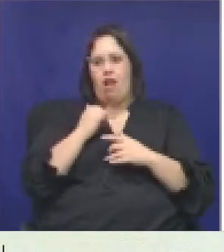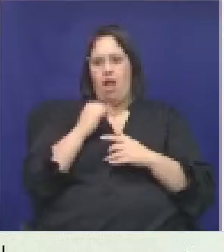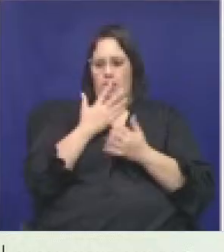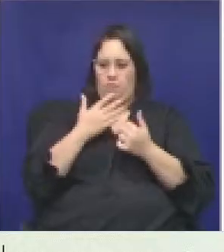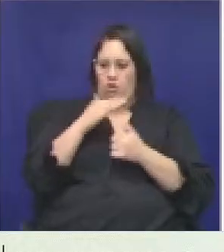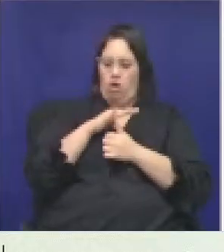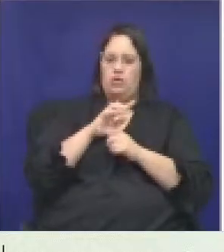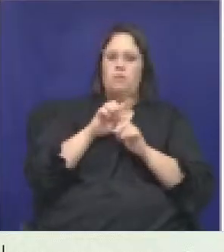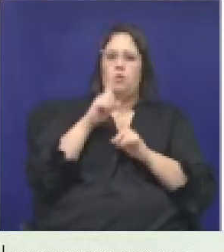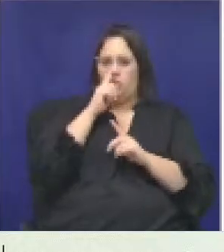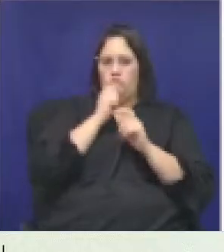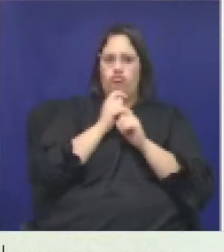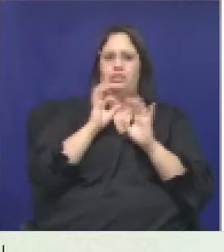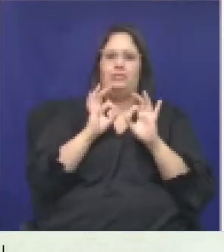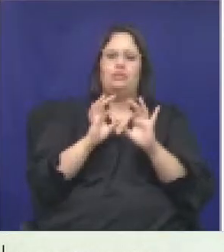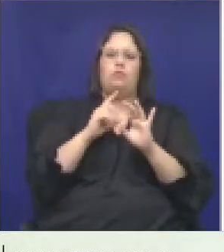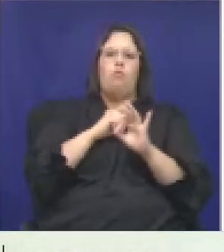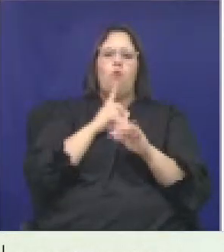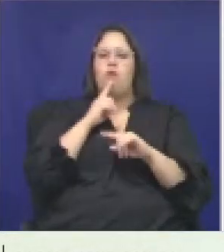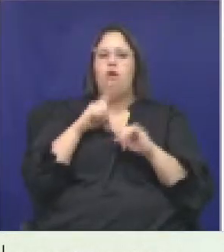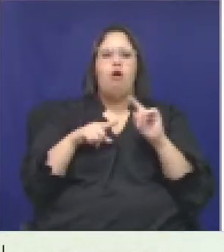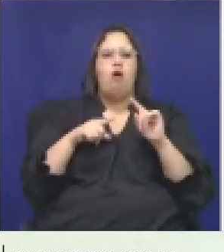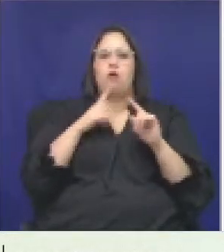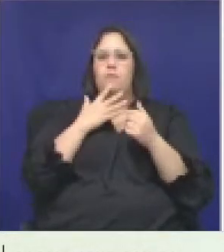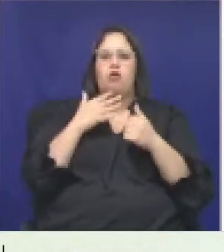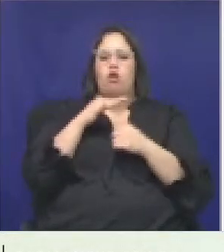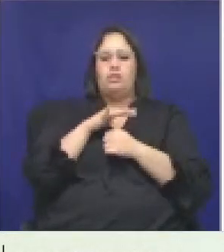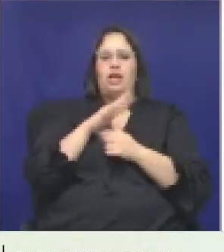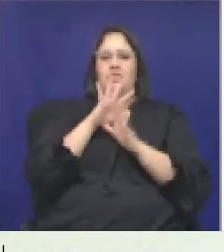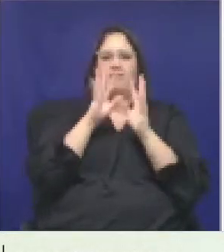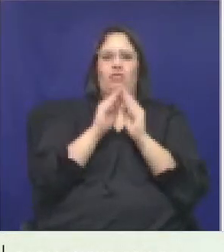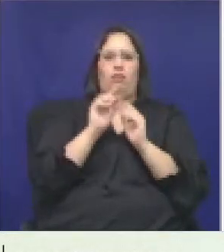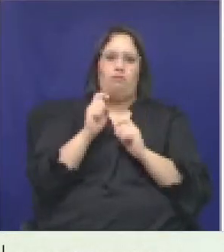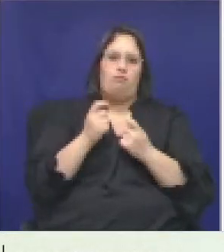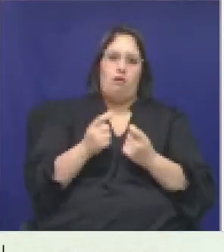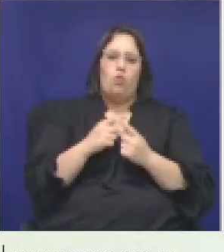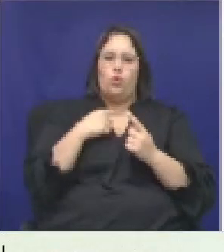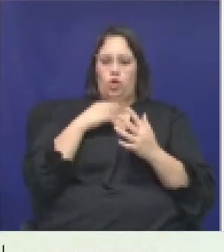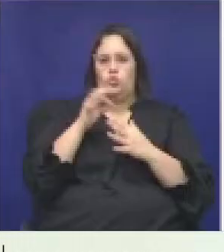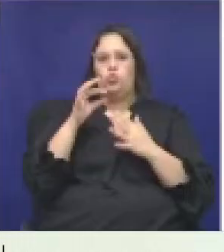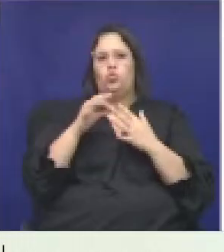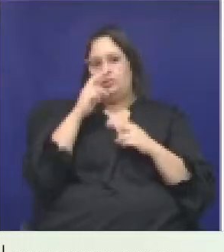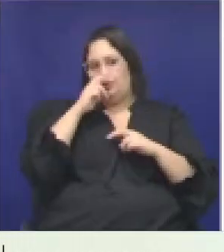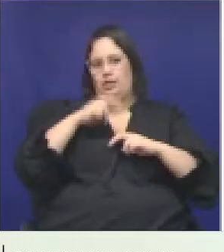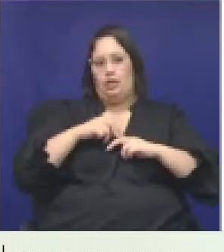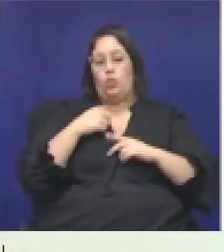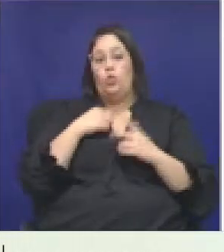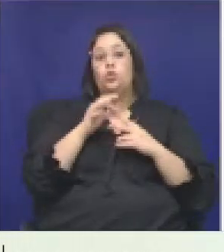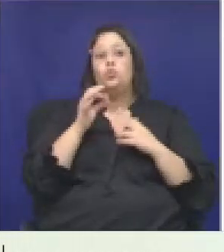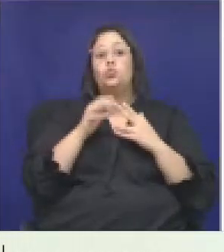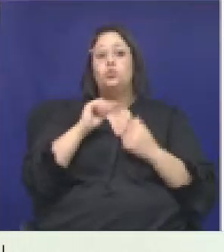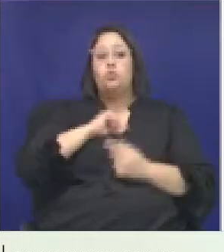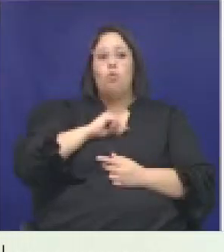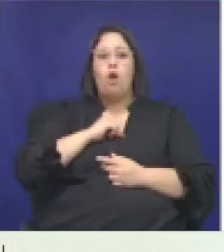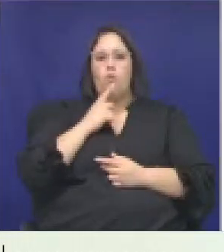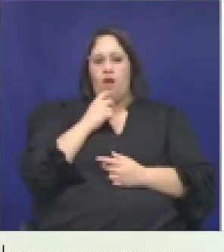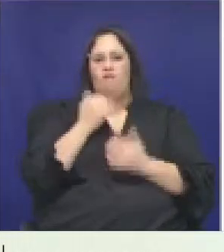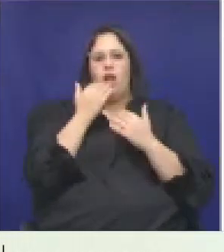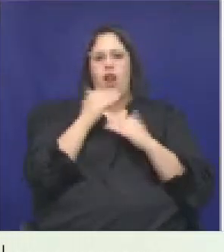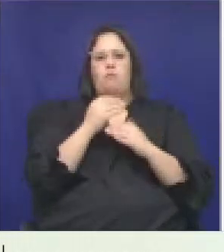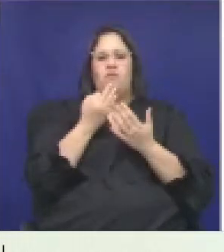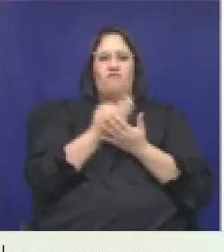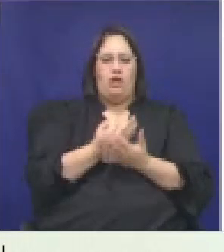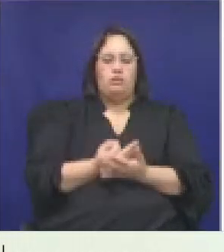we treat it as such. But we cannot prioritize everything. We must choose. We must choose because we've got limited